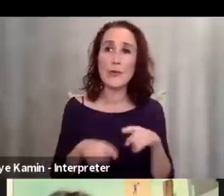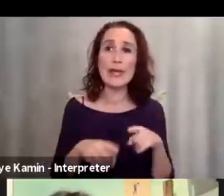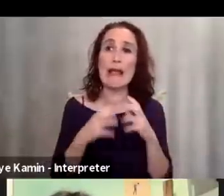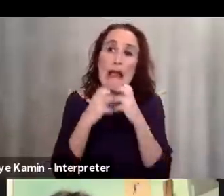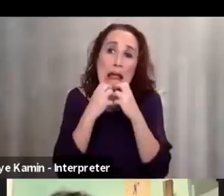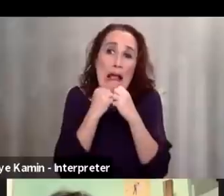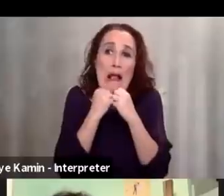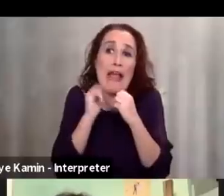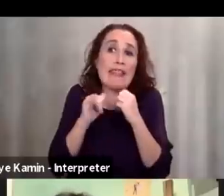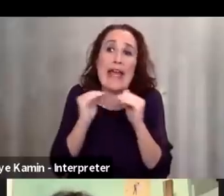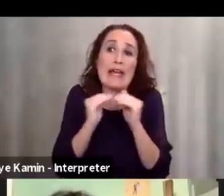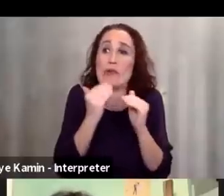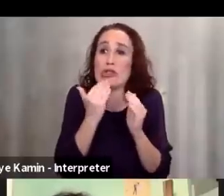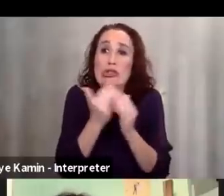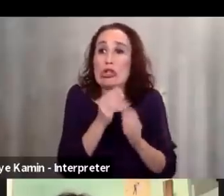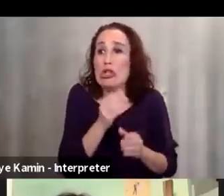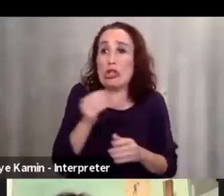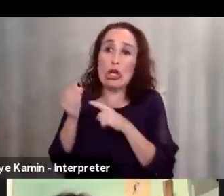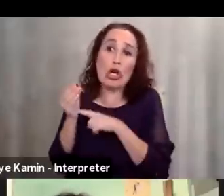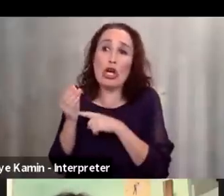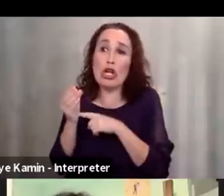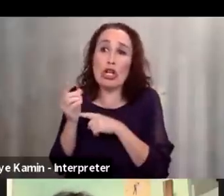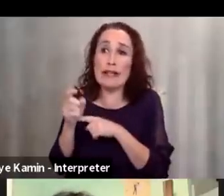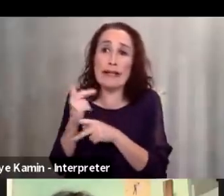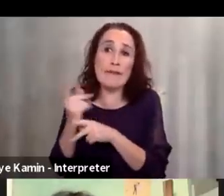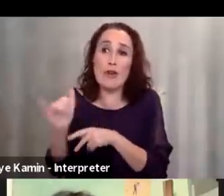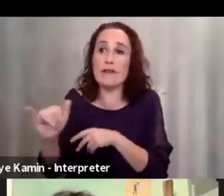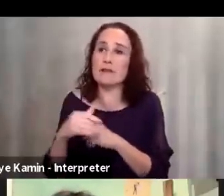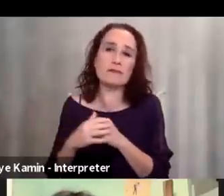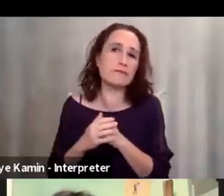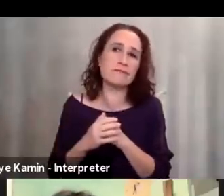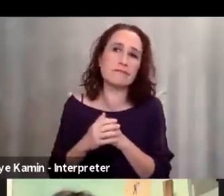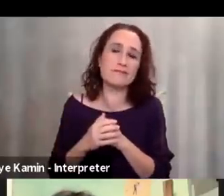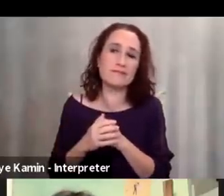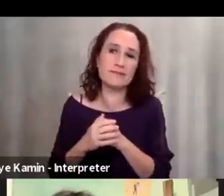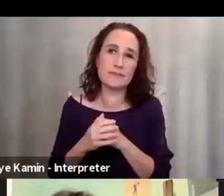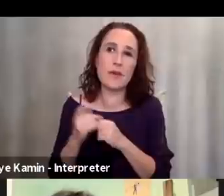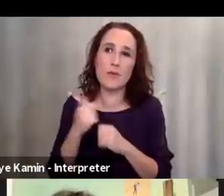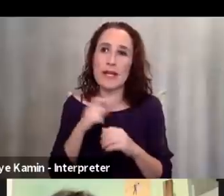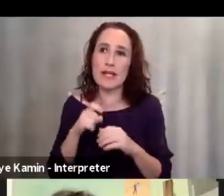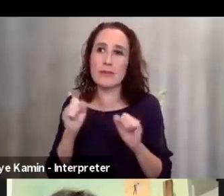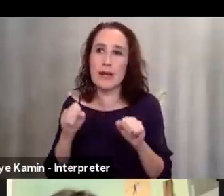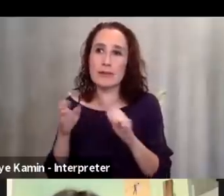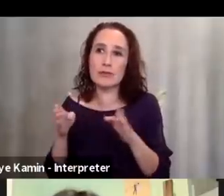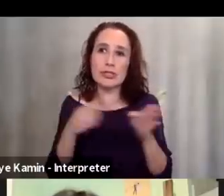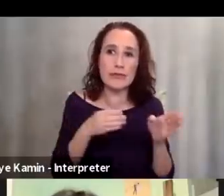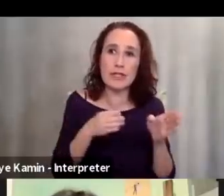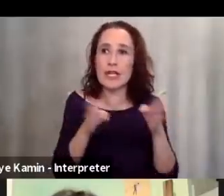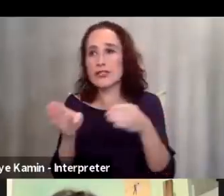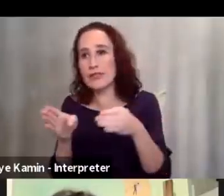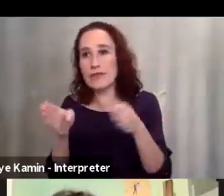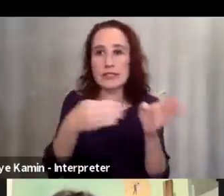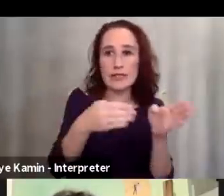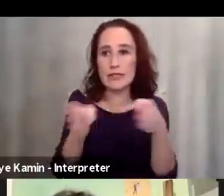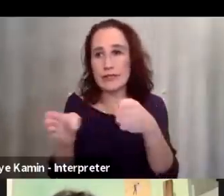good, and we need to shift. And I also agree that the statistics are showing us